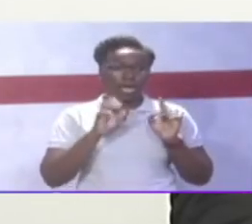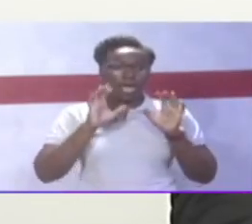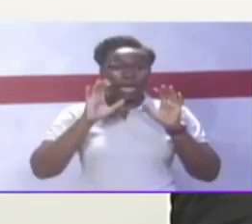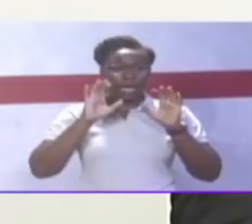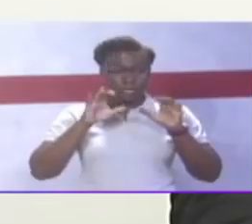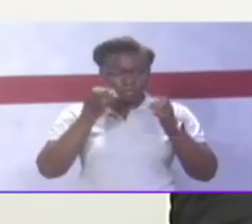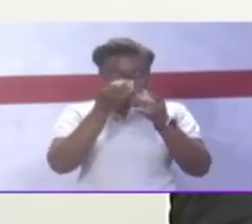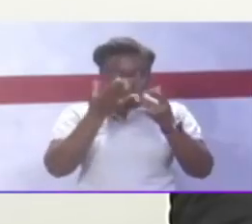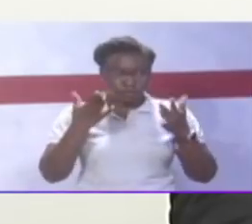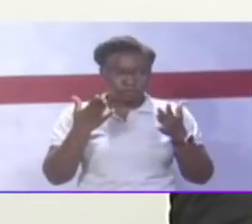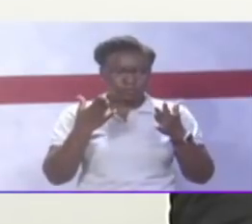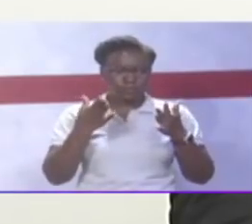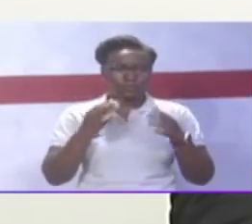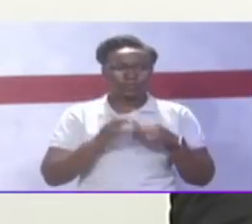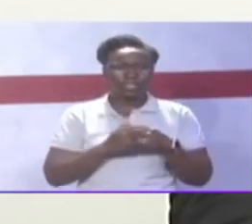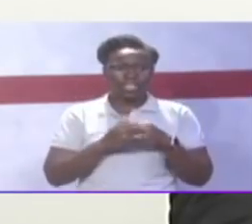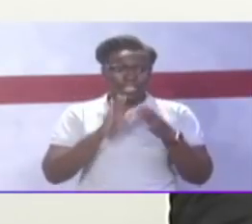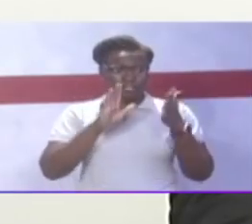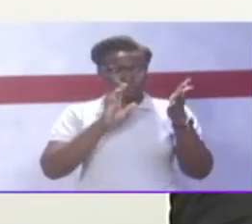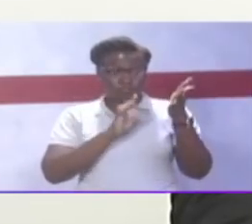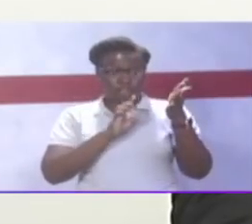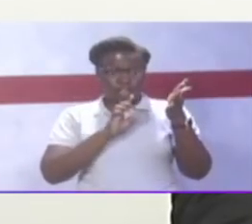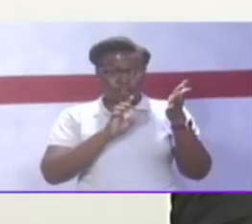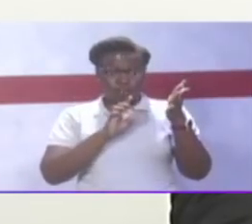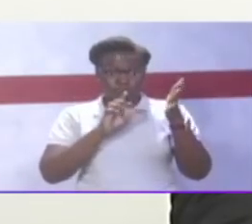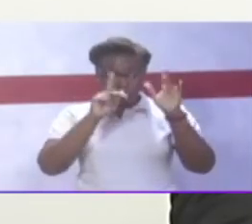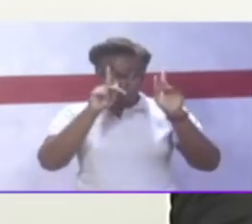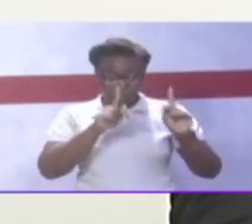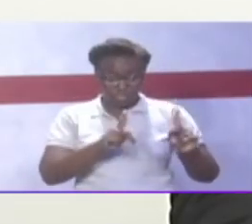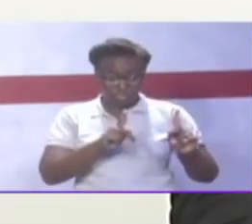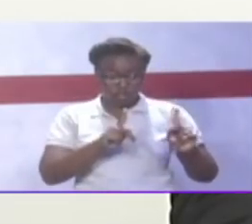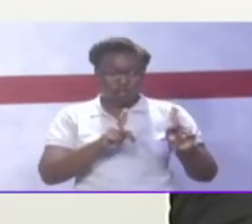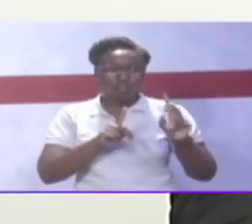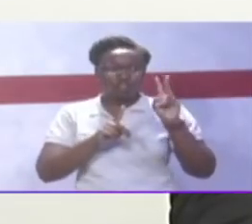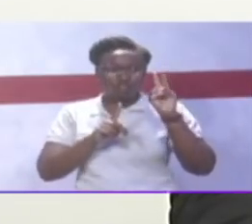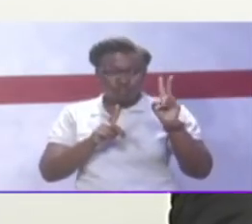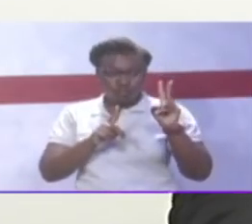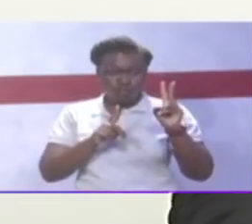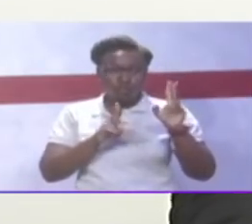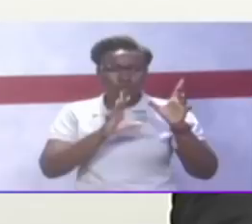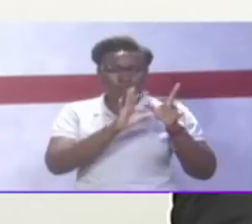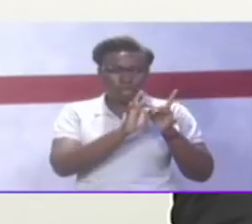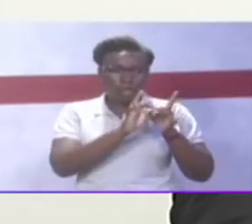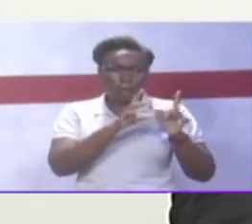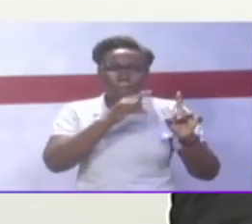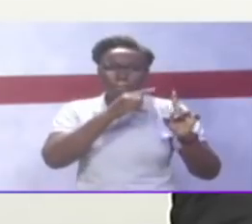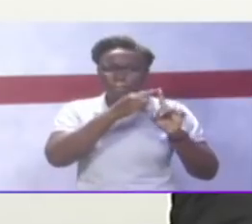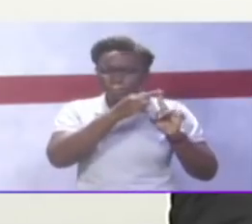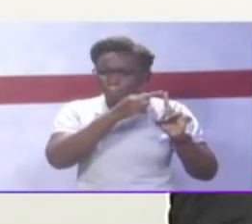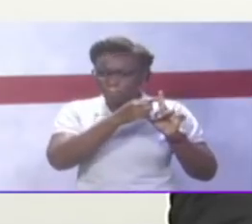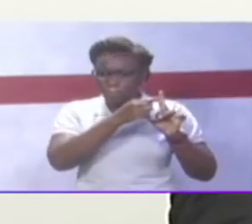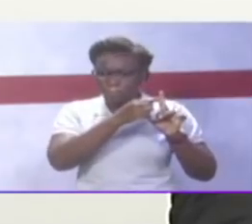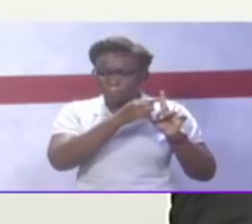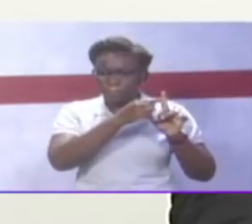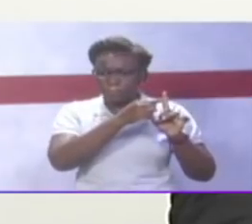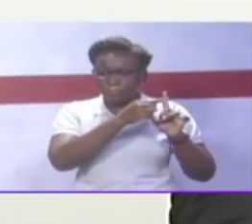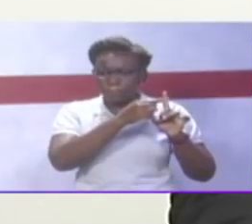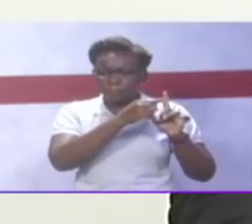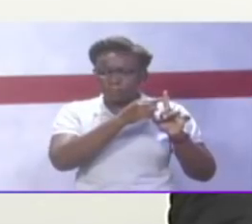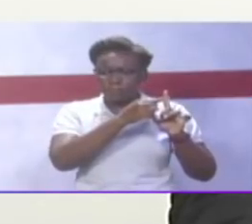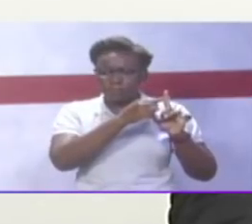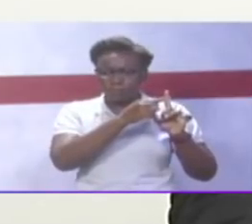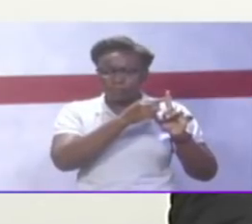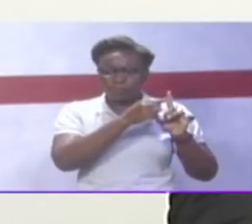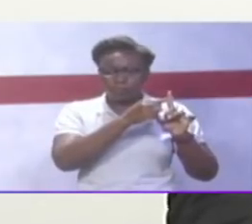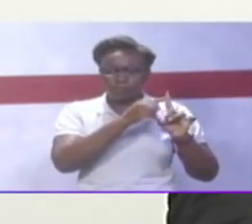4 of them related to different positives from before. So there would have been contacts of other positive cases.